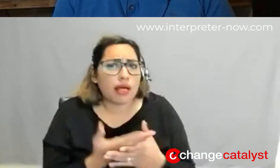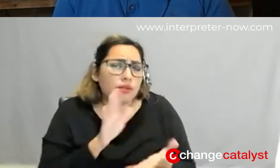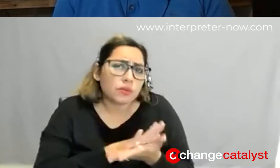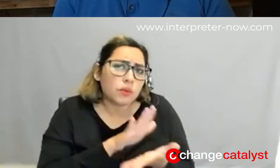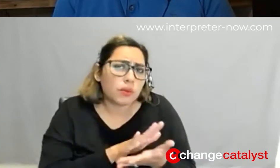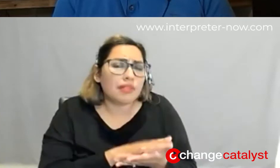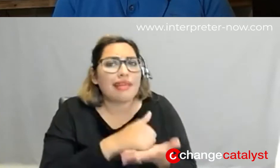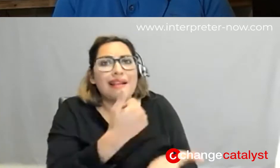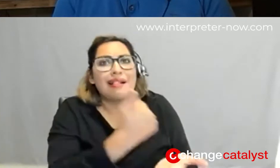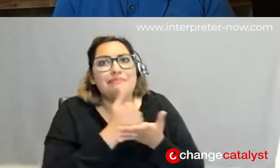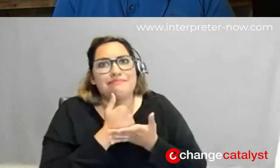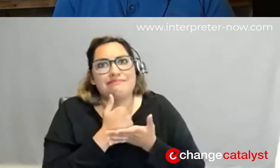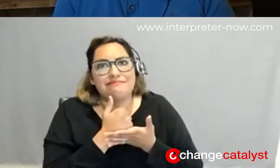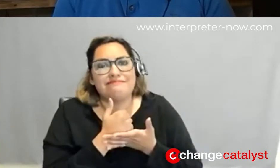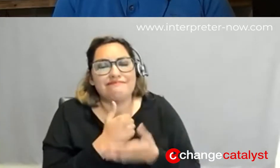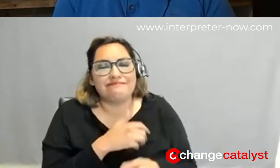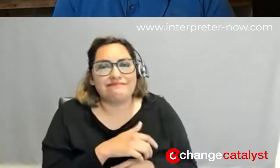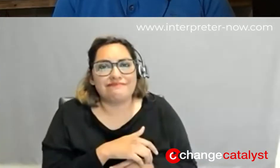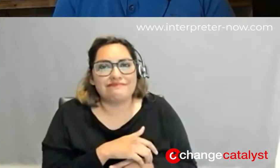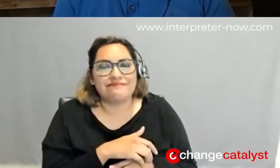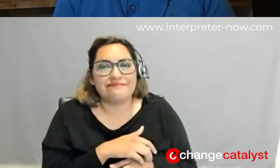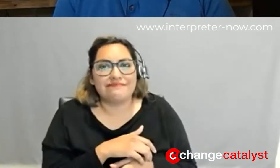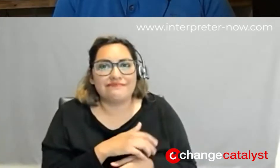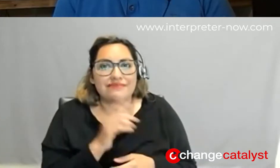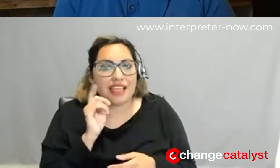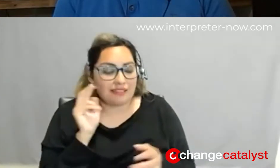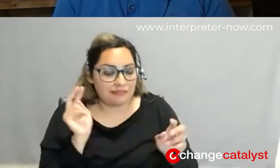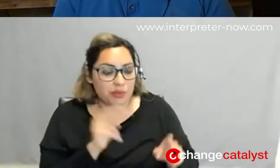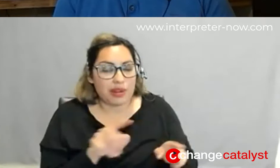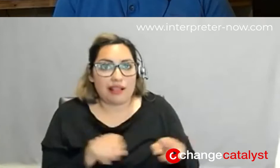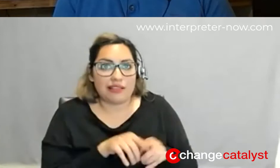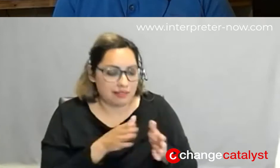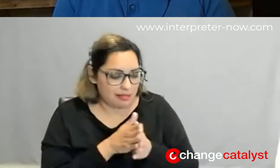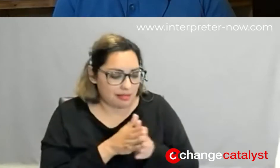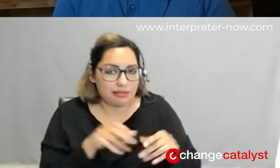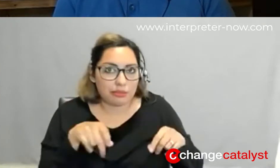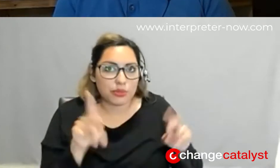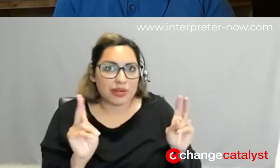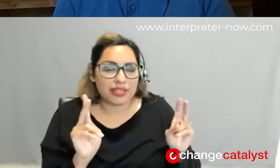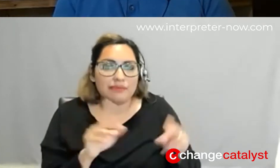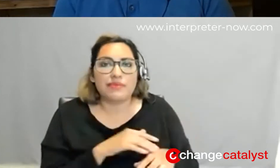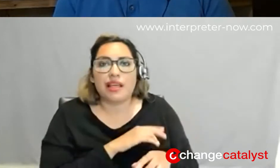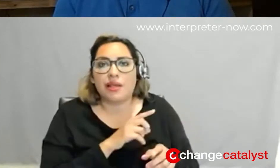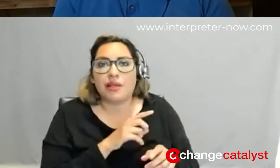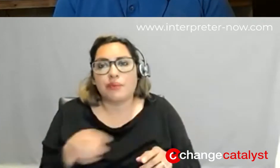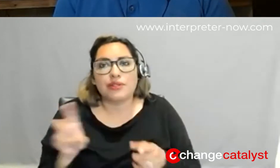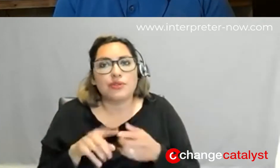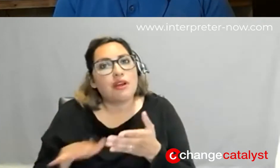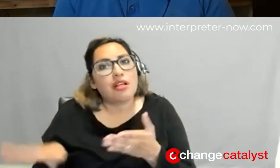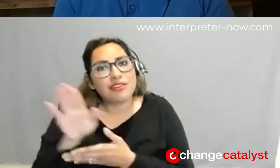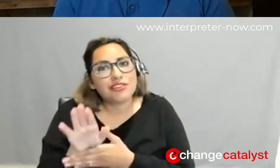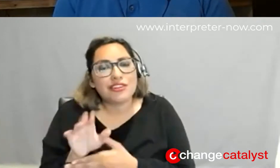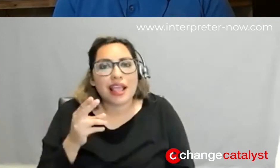my ticket out as I saw it. And I went to undergrad at Hampton University,